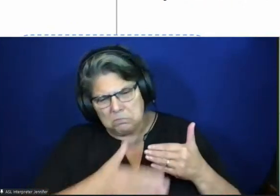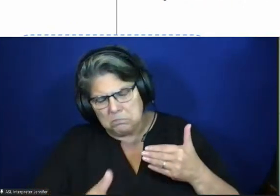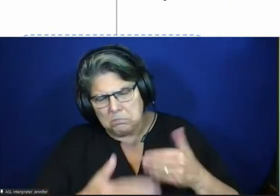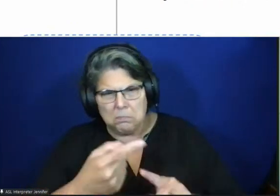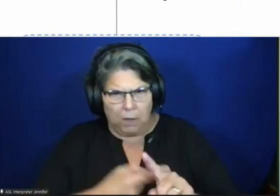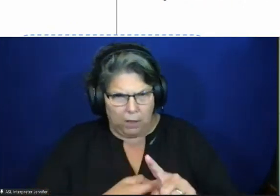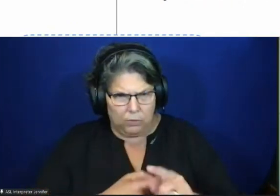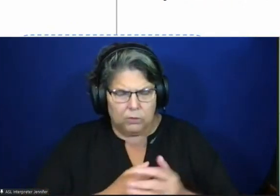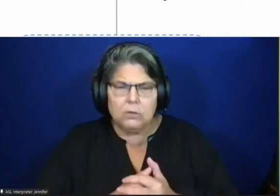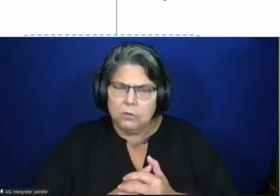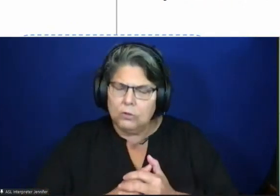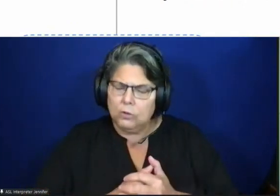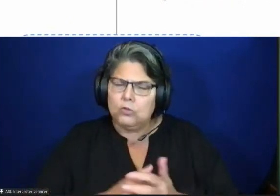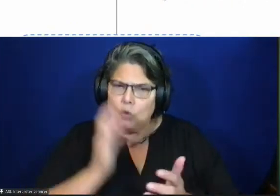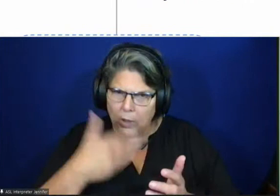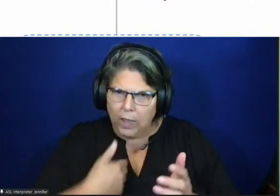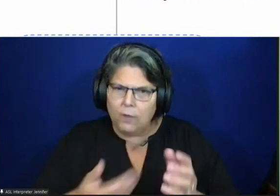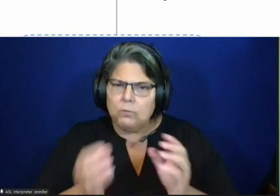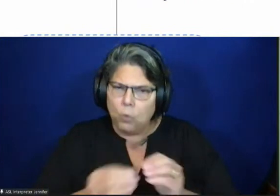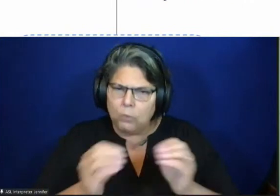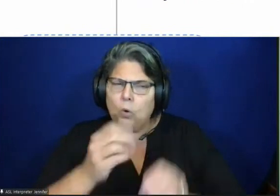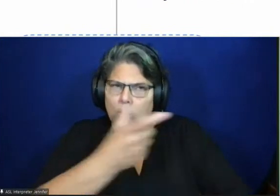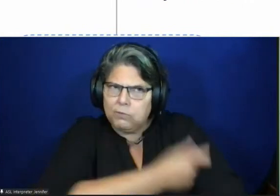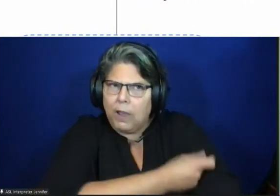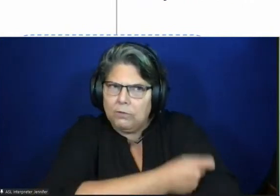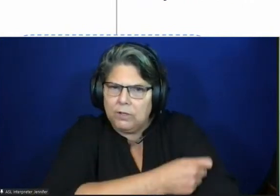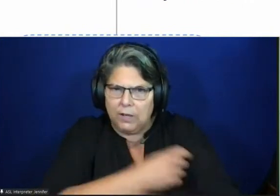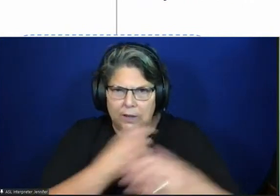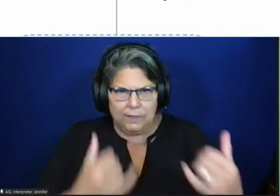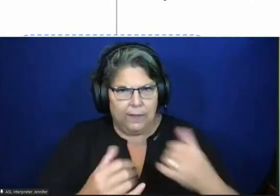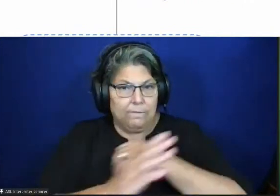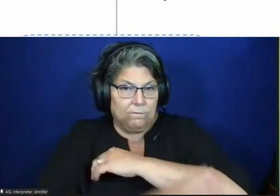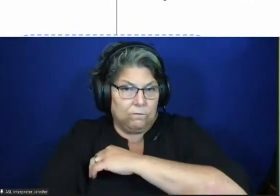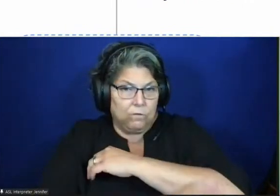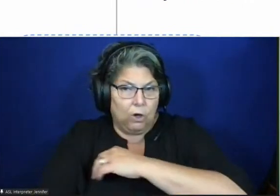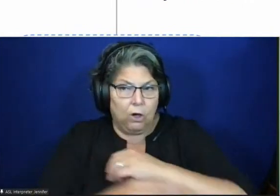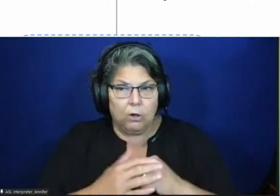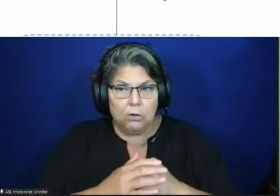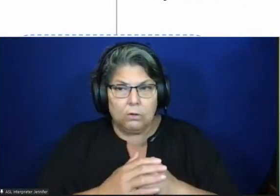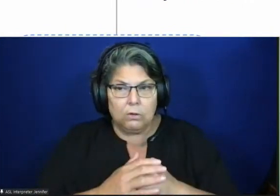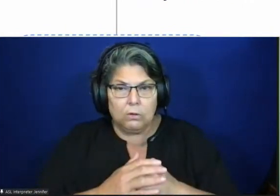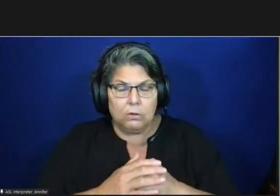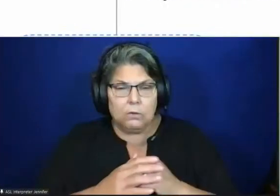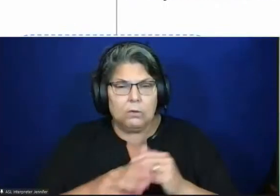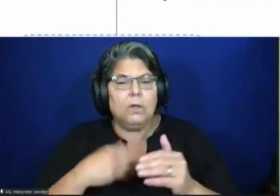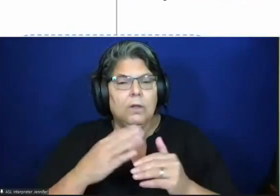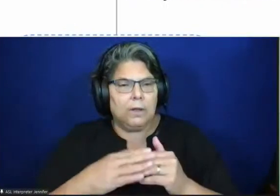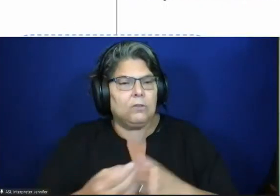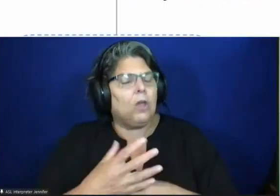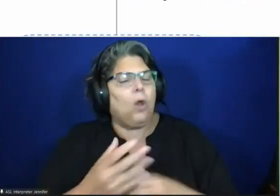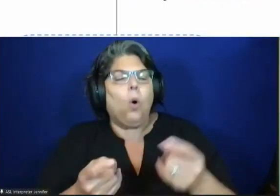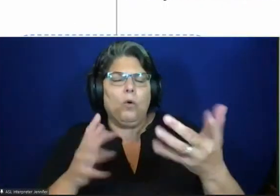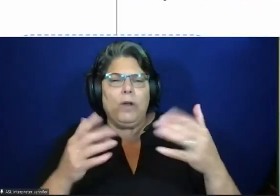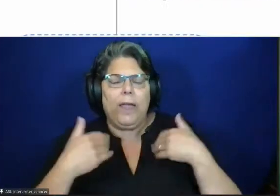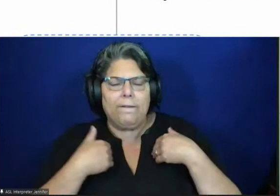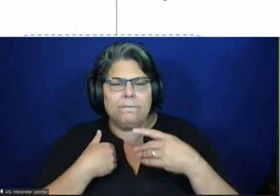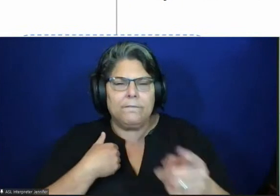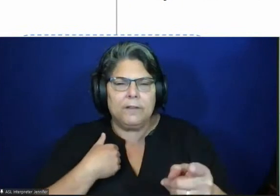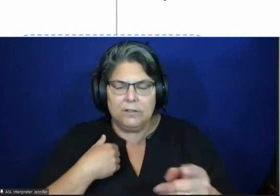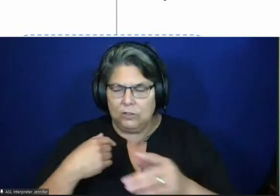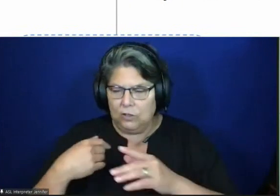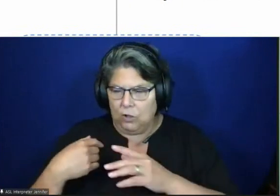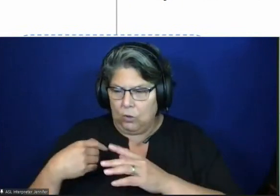for much more vaccinations this fall. Can we go to the next slide? Oh, I think we have that here. Good. As of